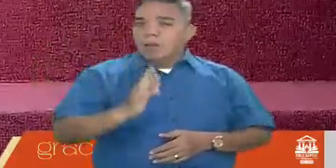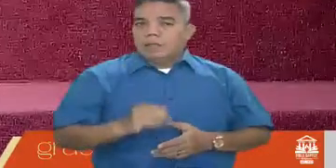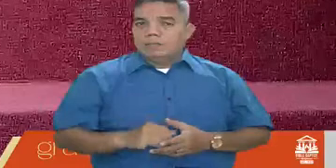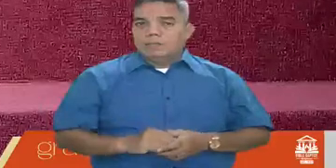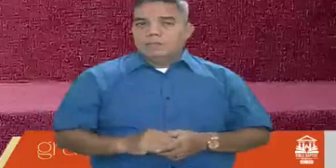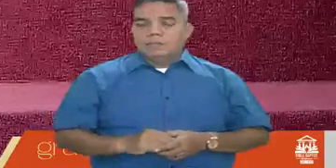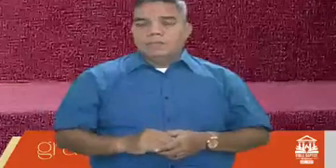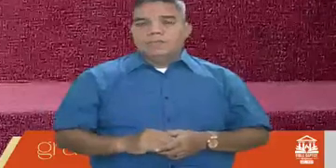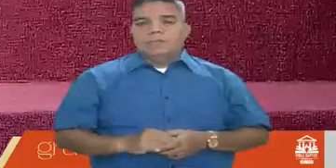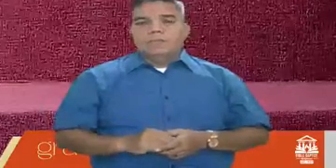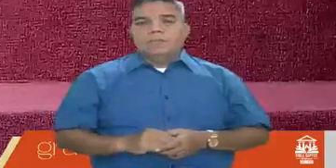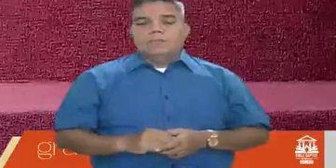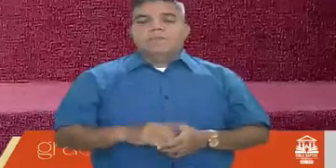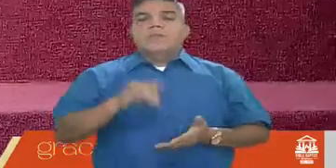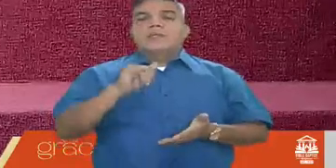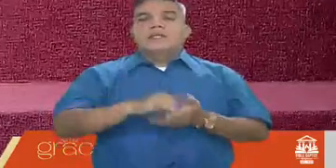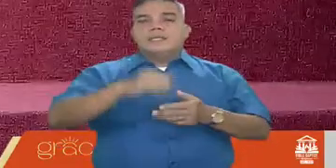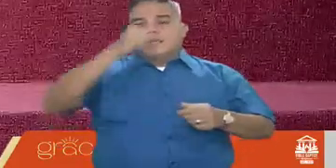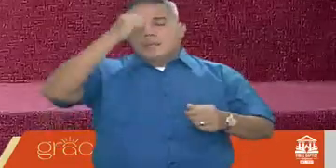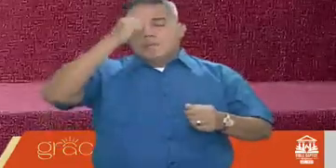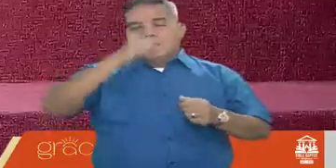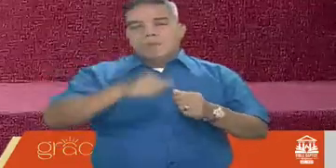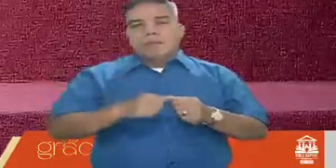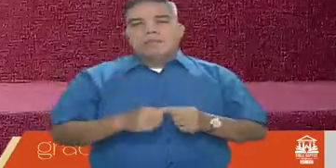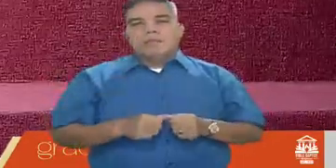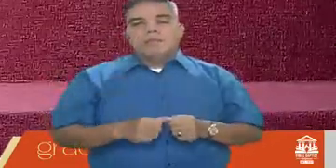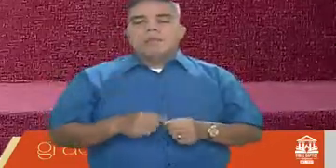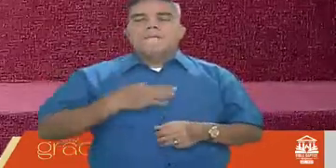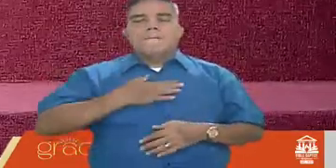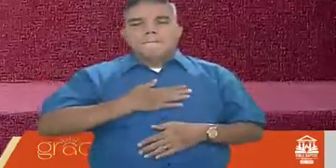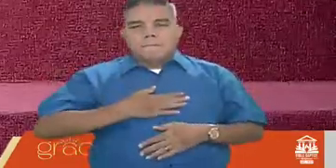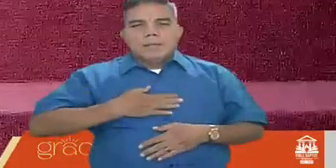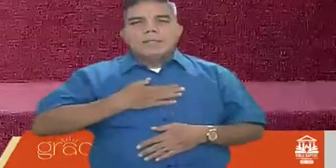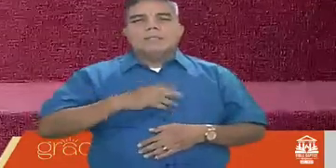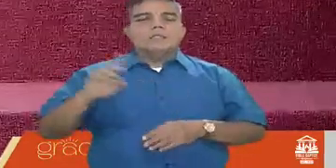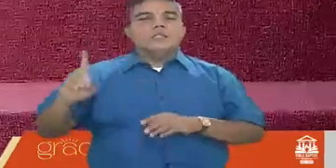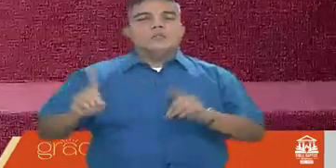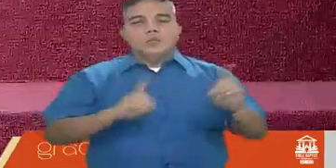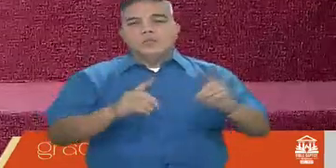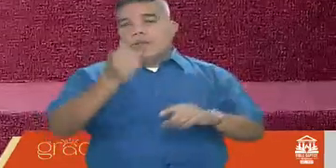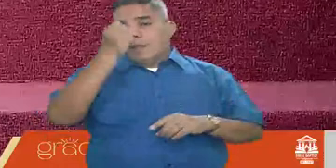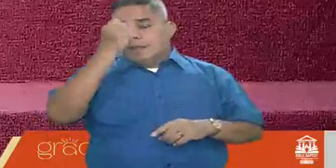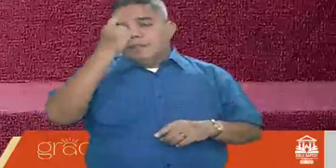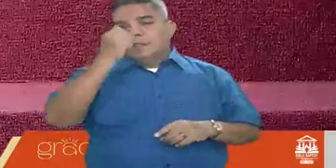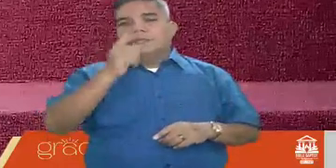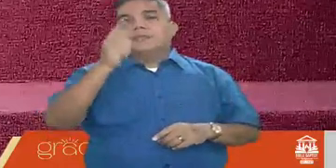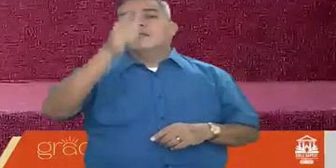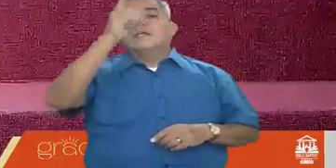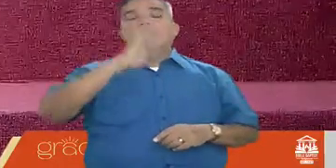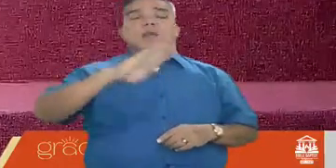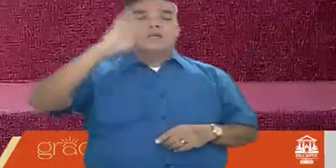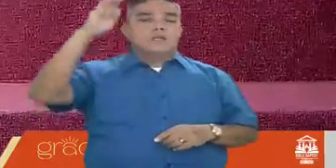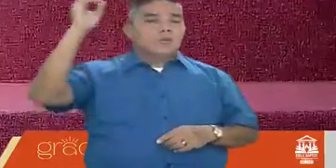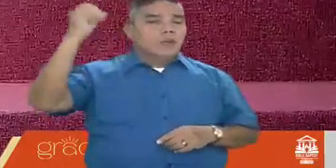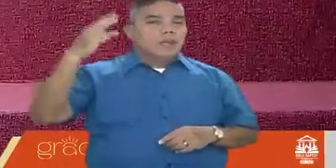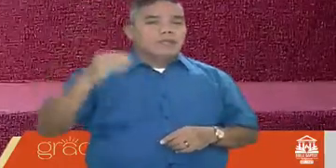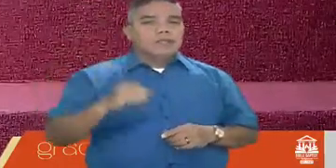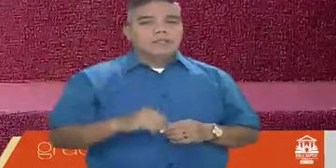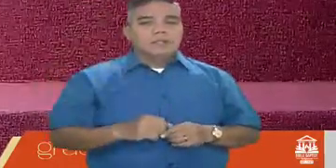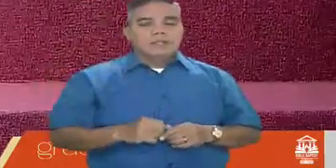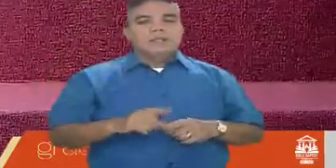God. That is remembering. So please do understand that God's